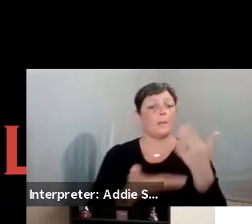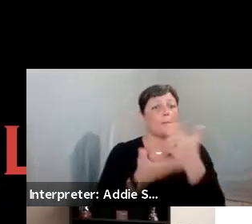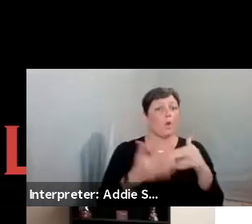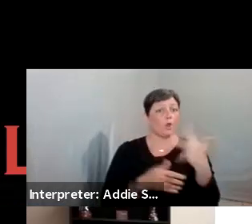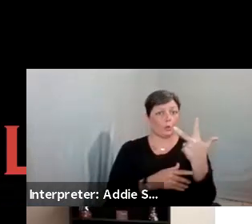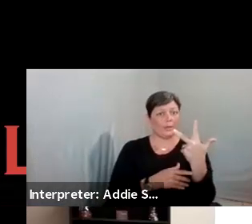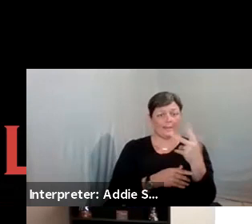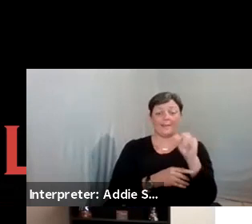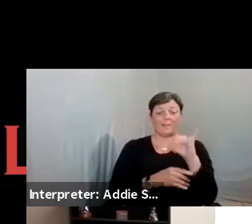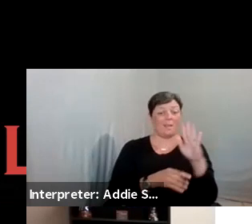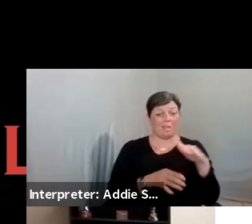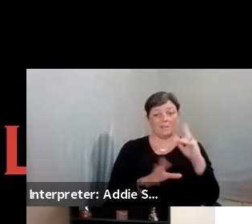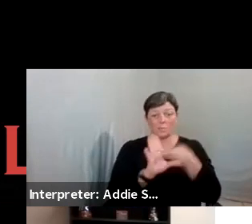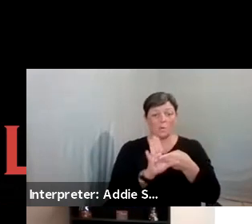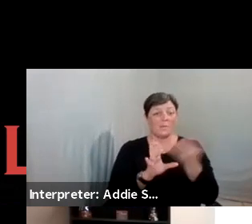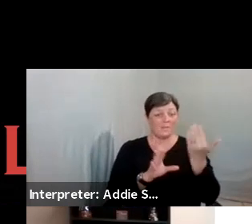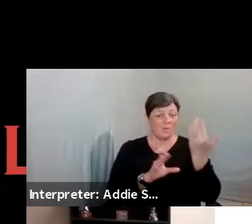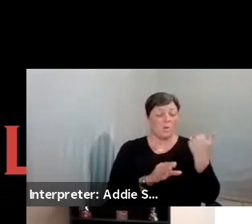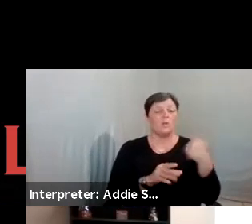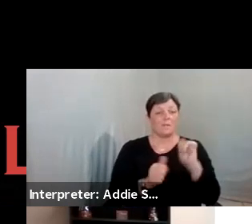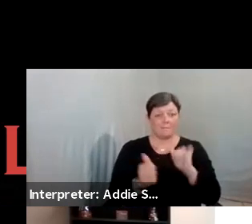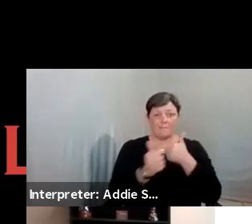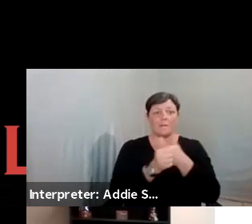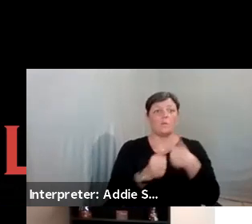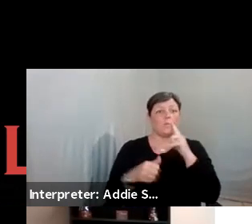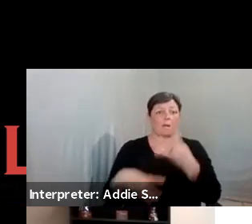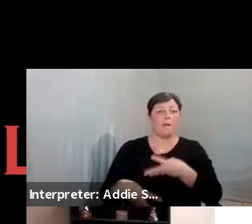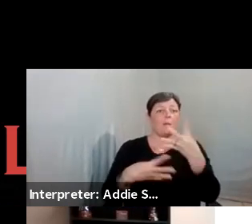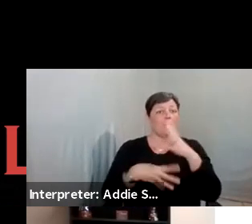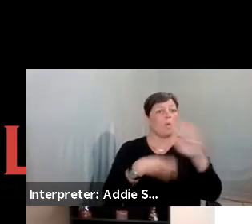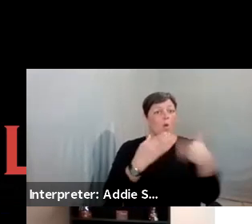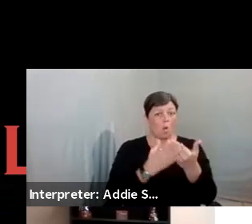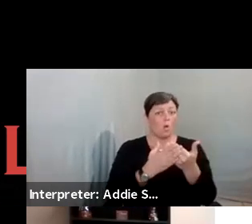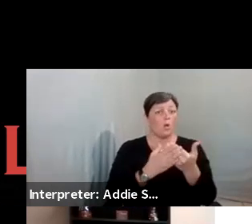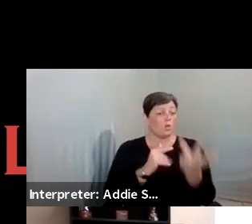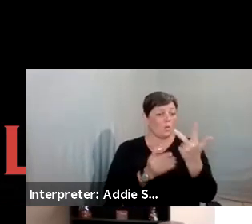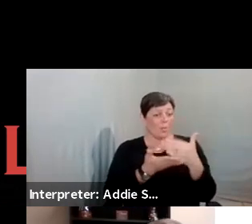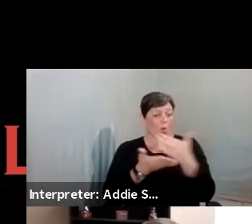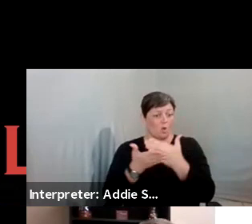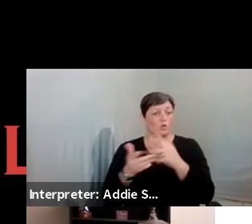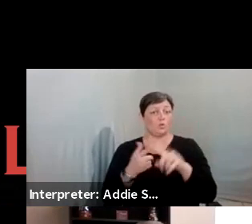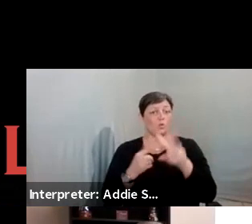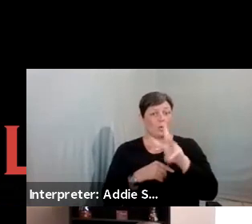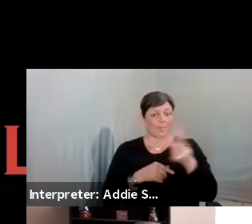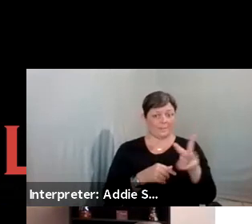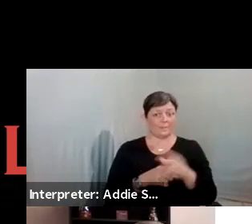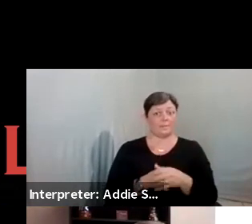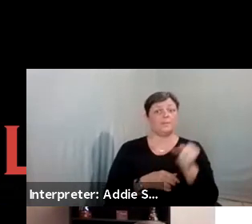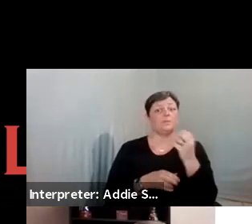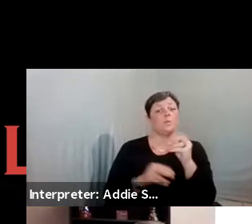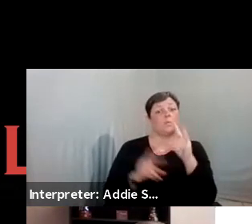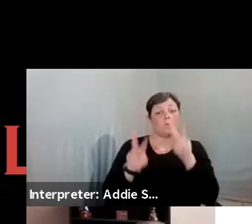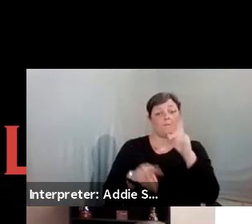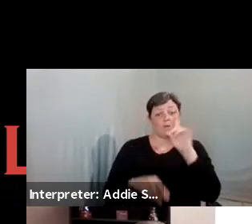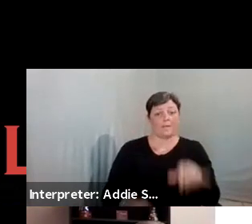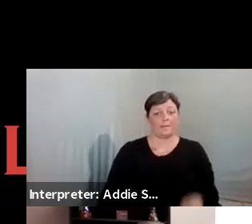worry. You can catch up. We are going to be uploading all 3 parts to our website. So please be on the lookout for